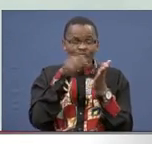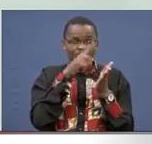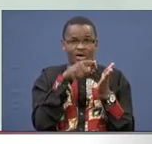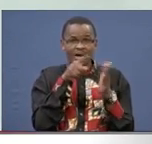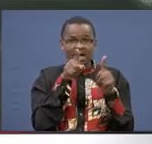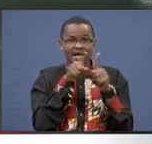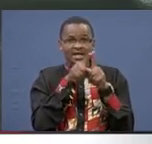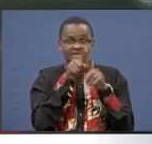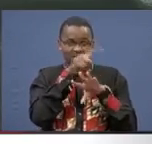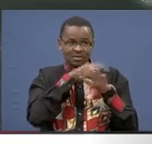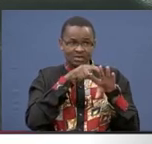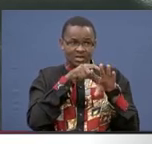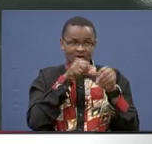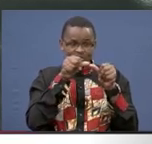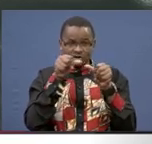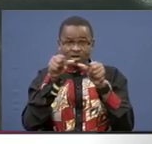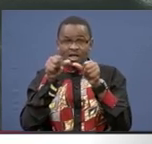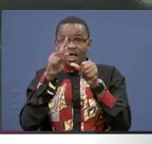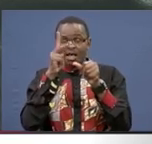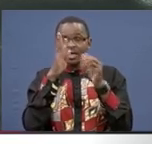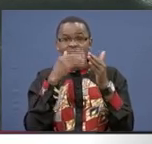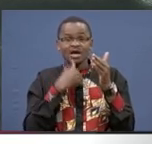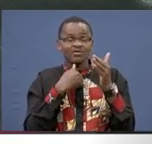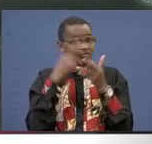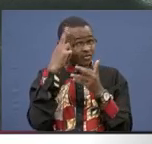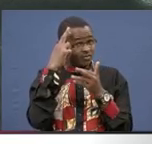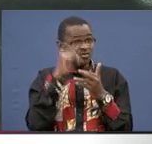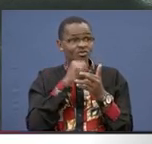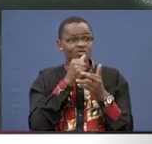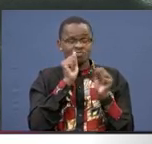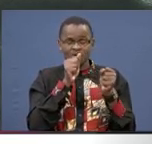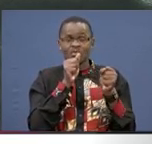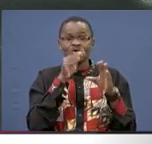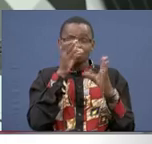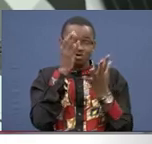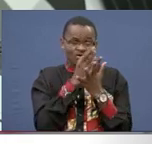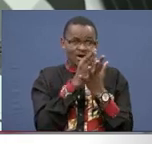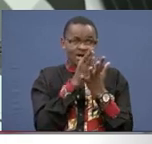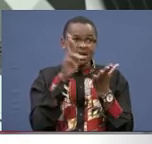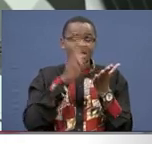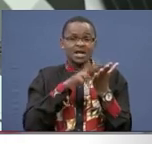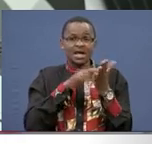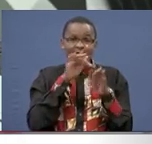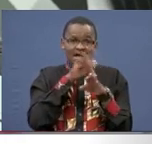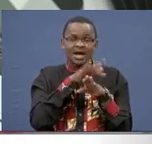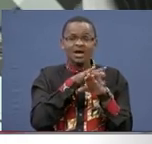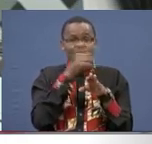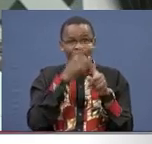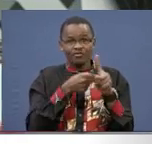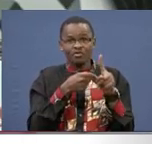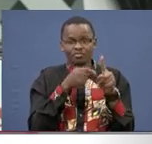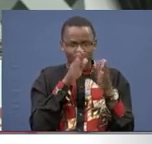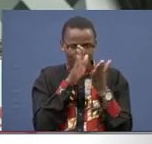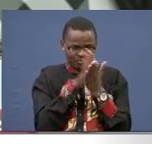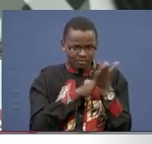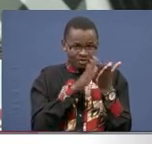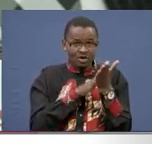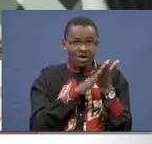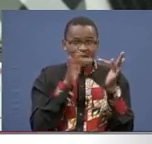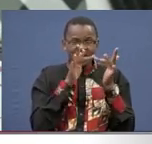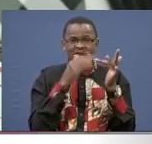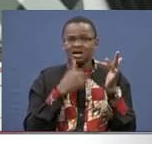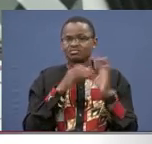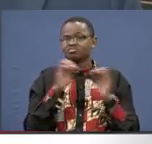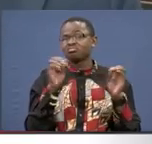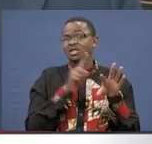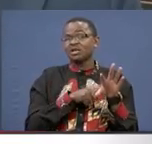the hours went by. Kenyans had various reasons for not being able to file their tax returns earlier, from slow internet to not having